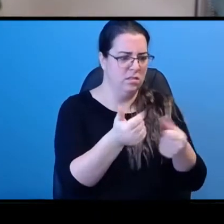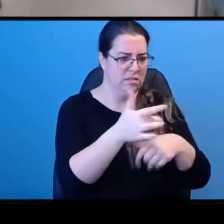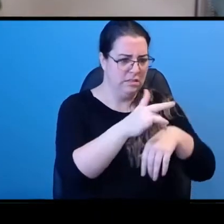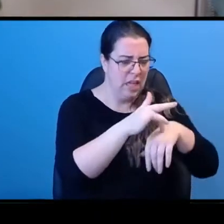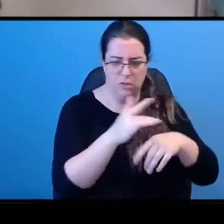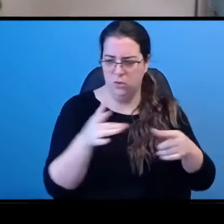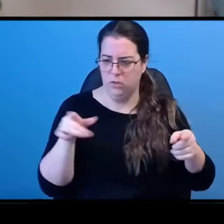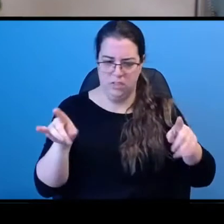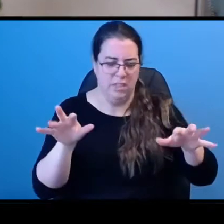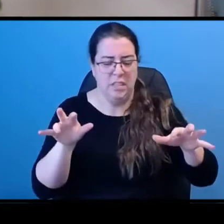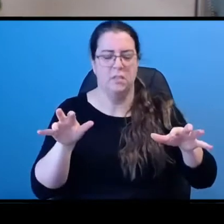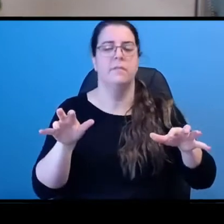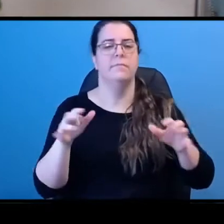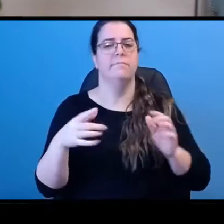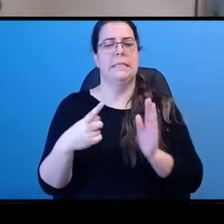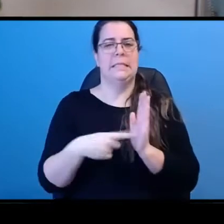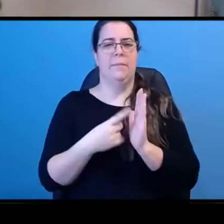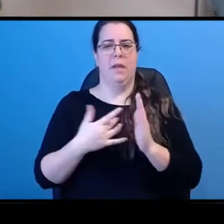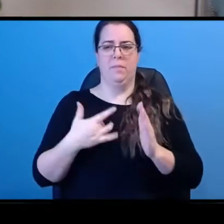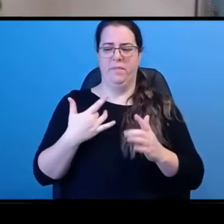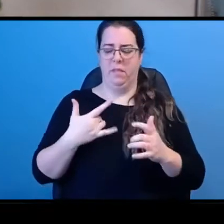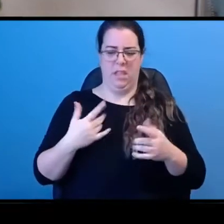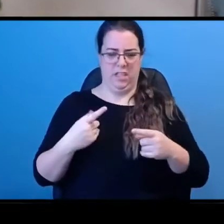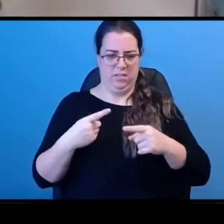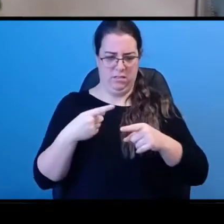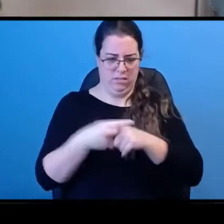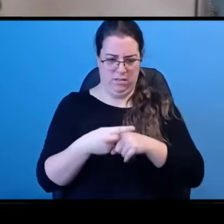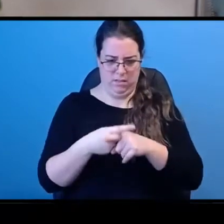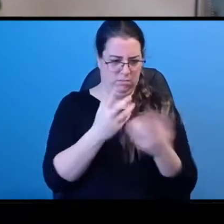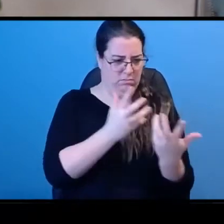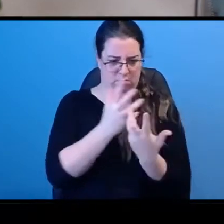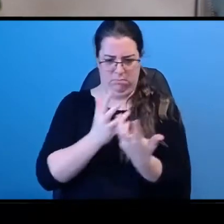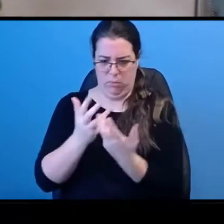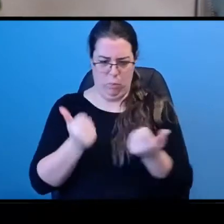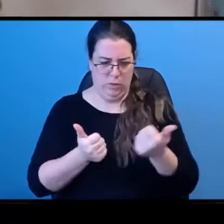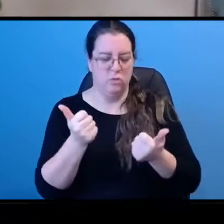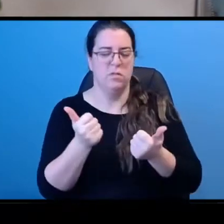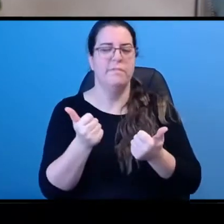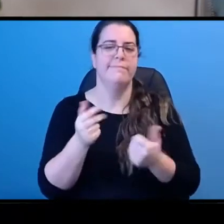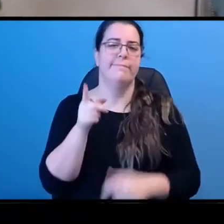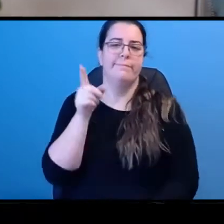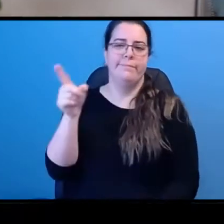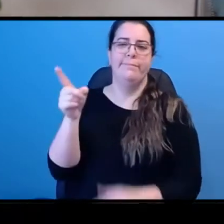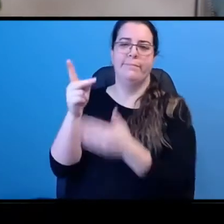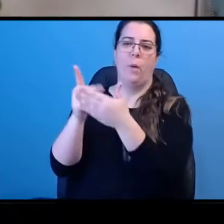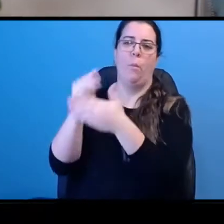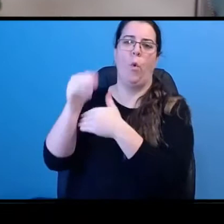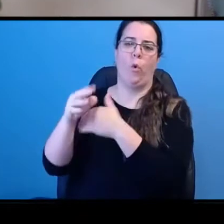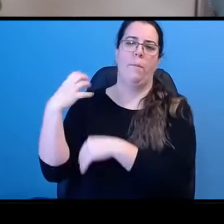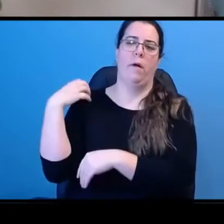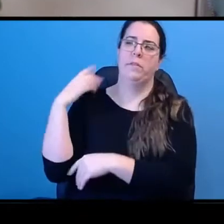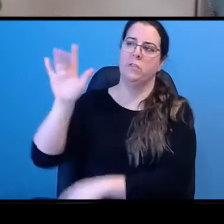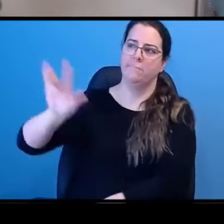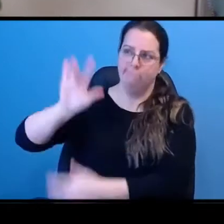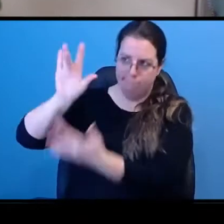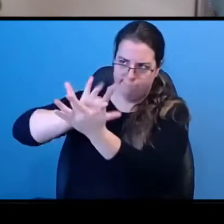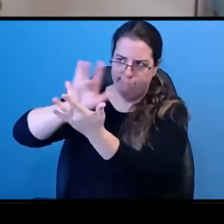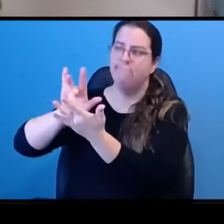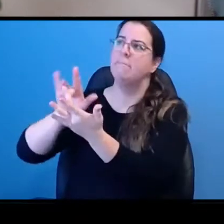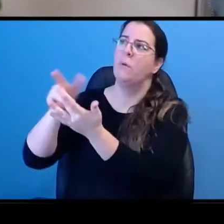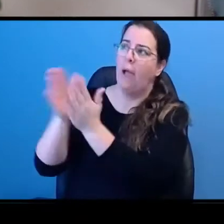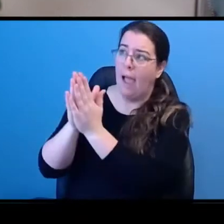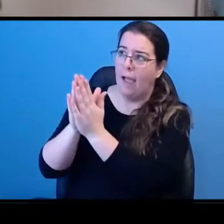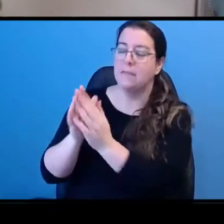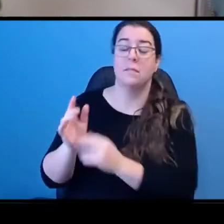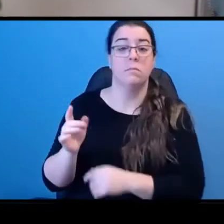to ask your program officer. And there's been definite times where I've reviewed guidelines and everything and thought, 100%,